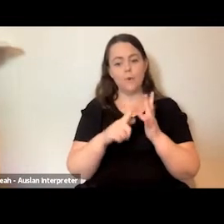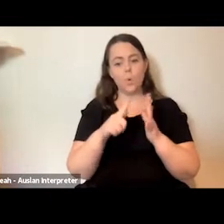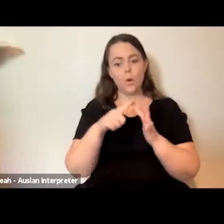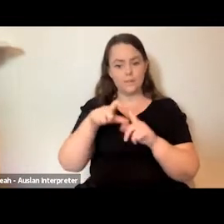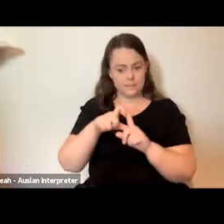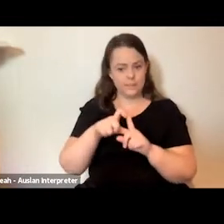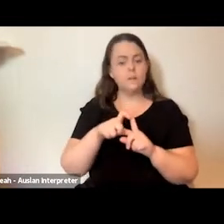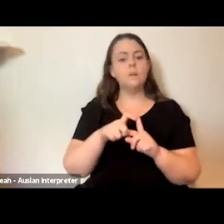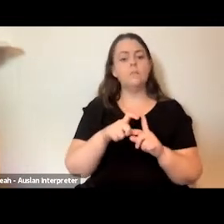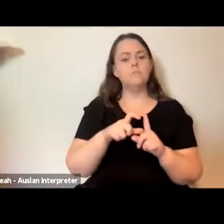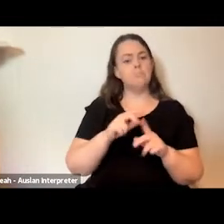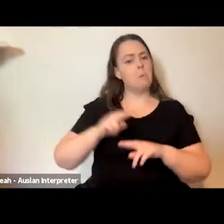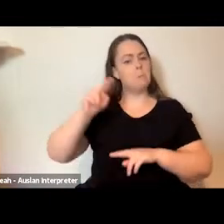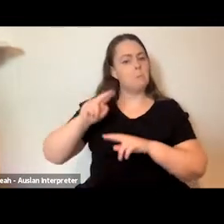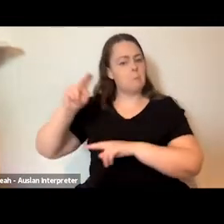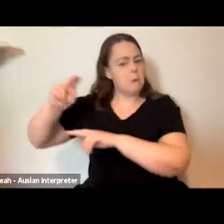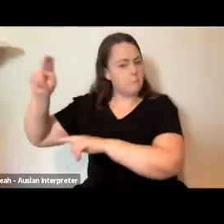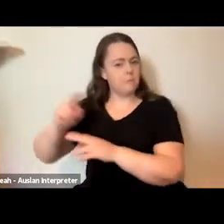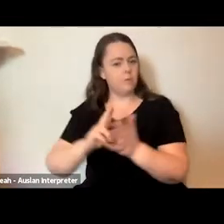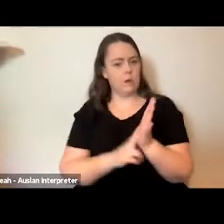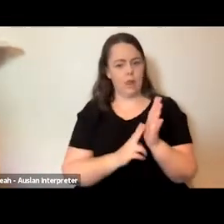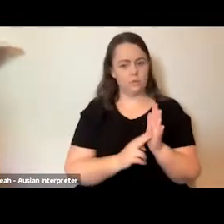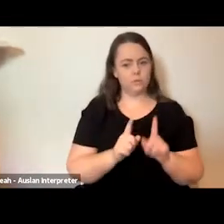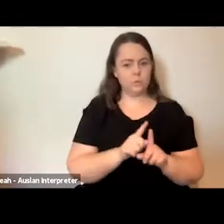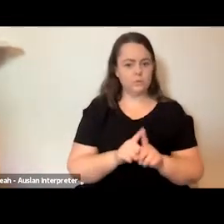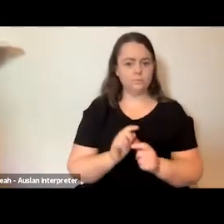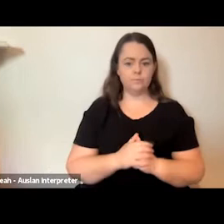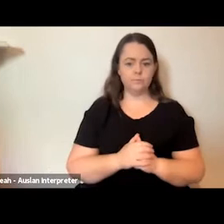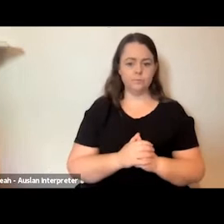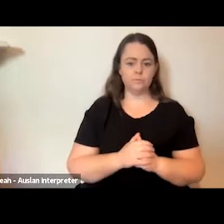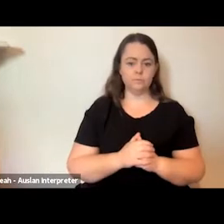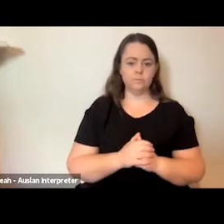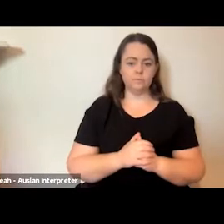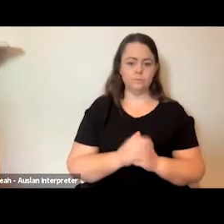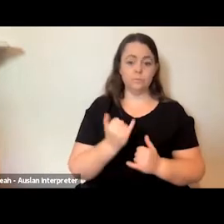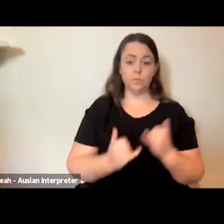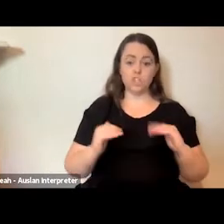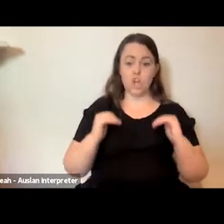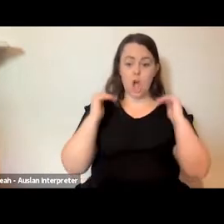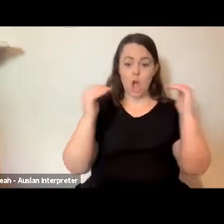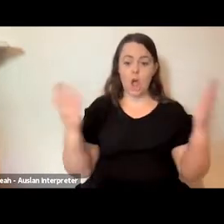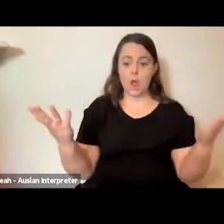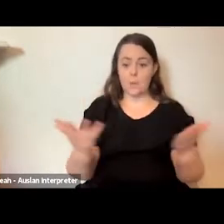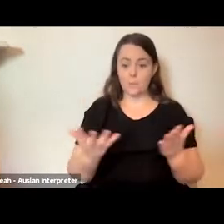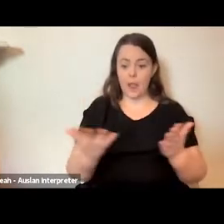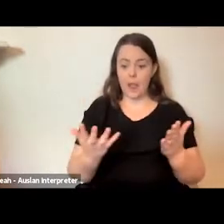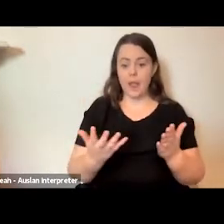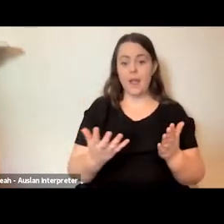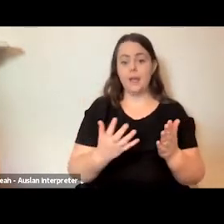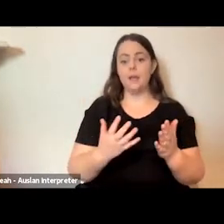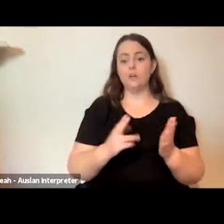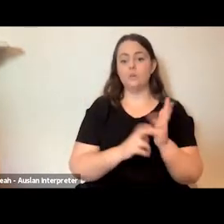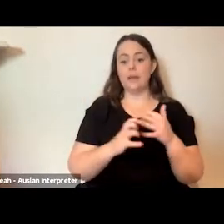naloxone uptake among people using heroin was highest in WA, New South Wales and ACT, and lowest